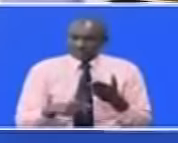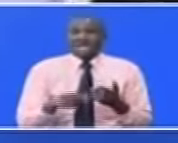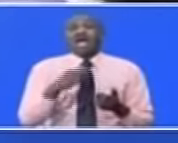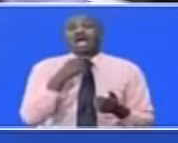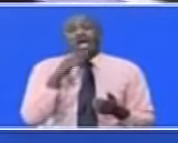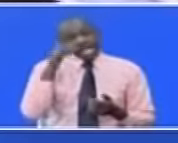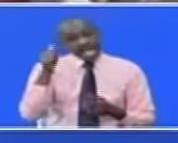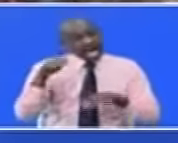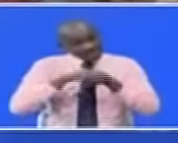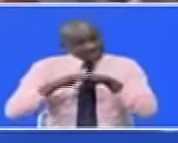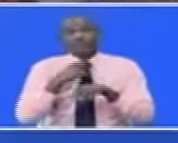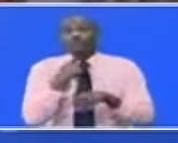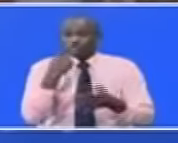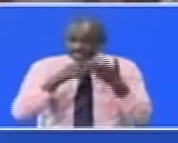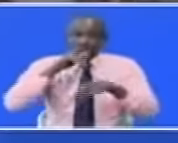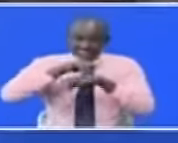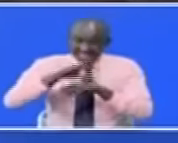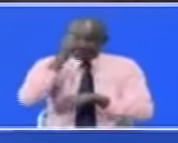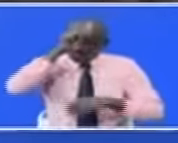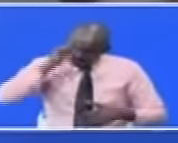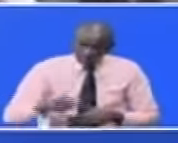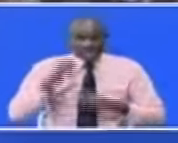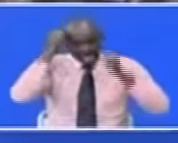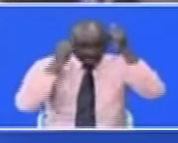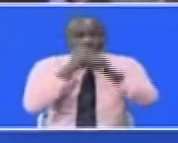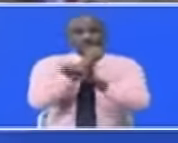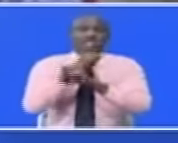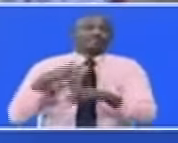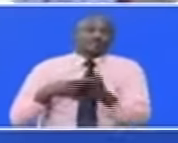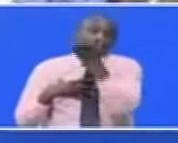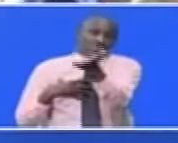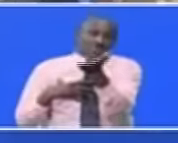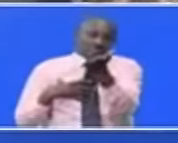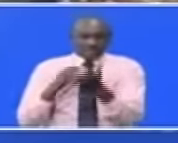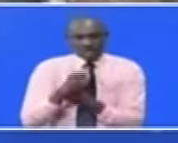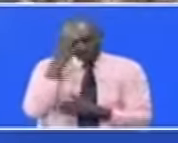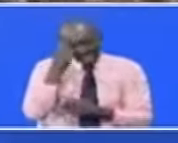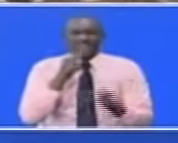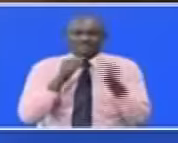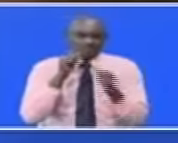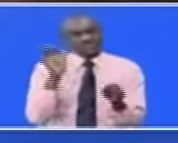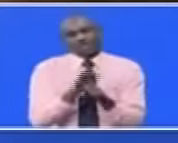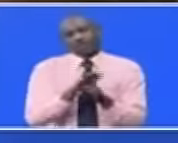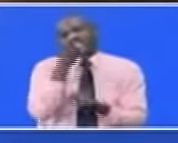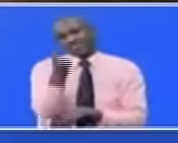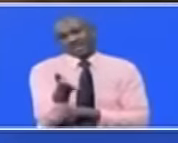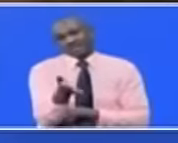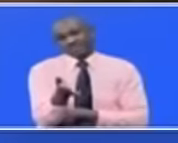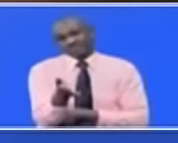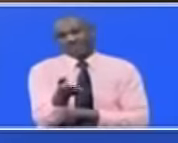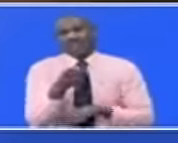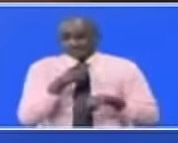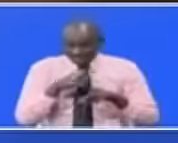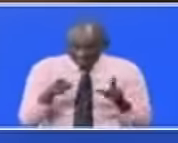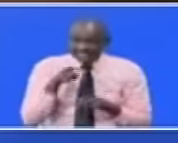ready to send 5,000 peacekeepers to protect civilians caught up in the months of violence, invoking for the first time powers to intervene in a